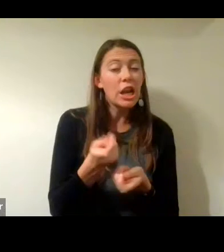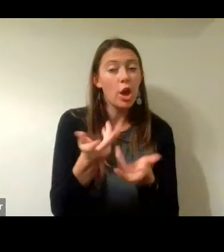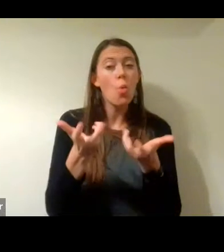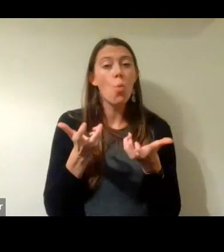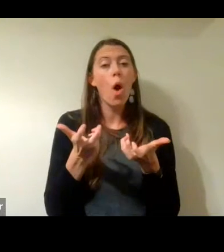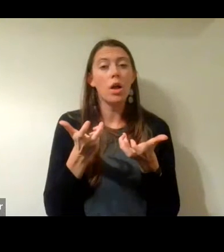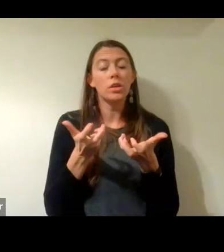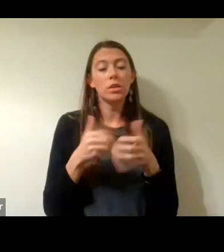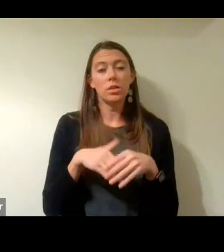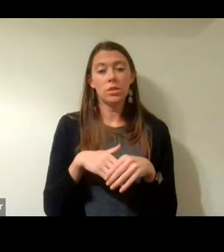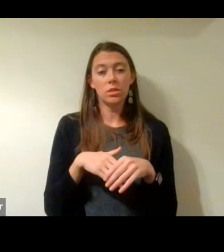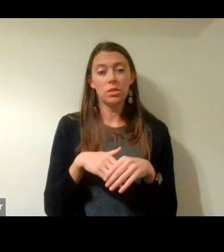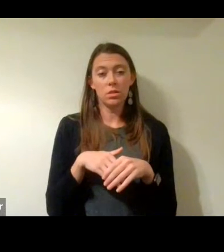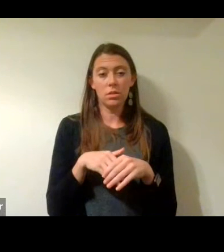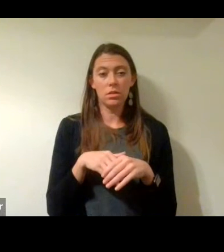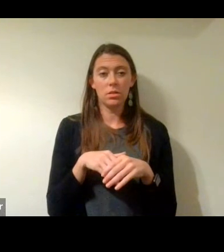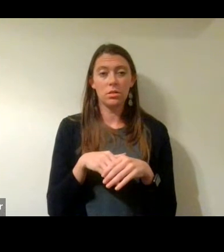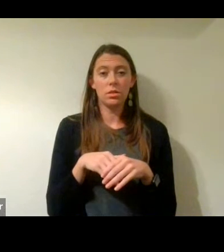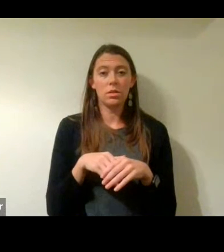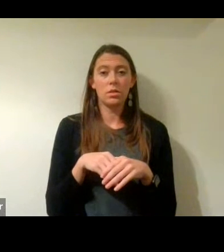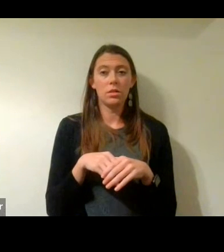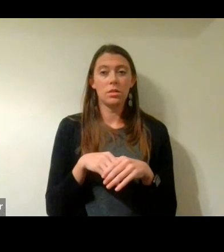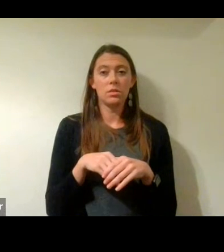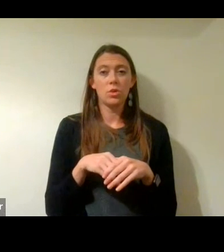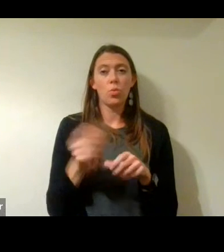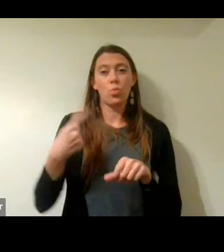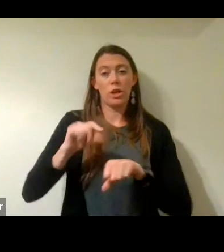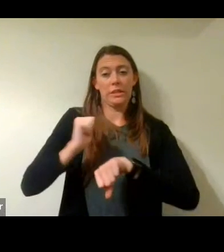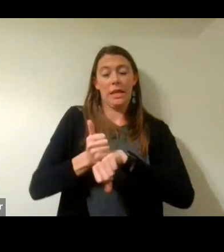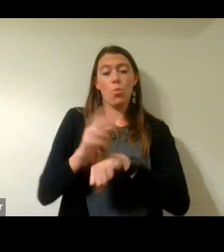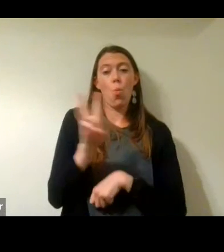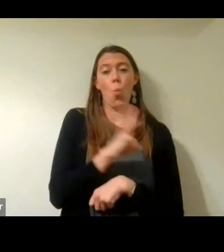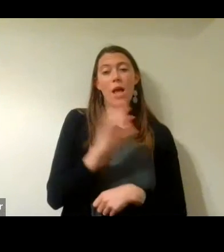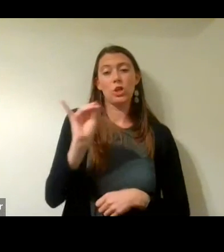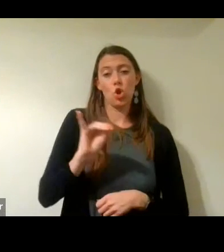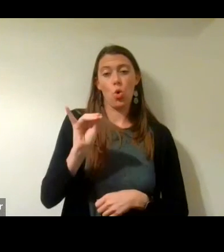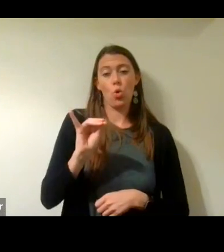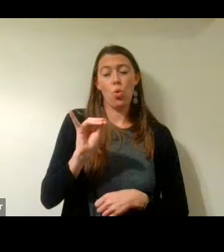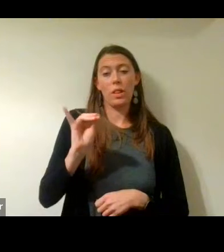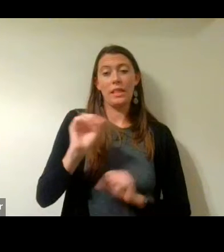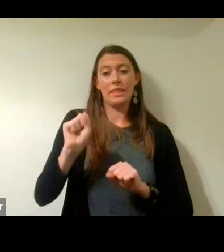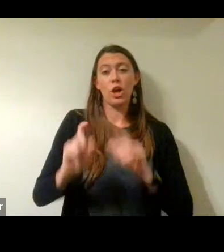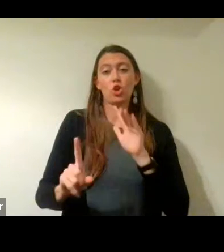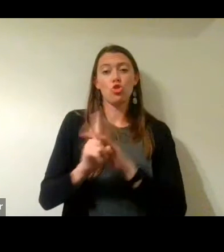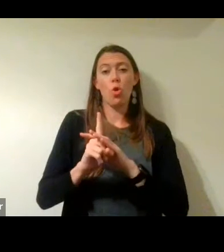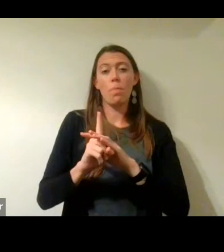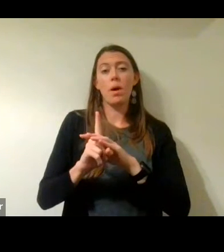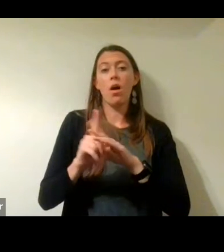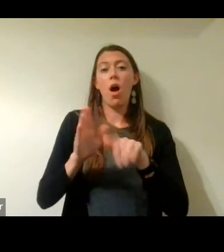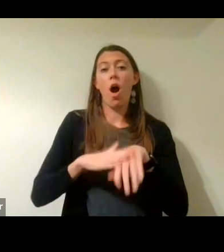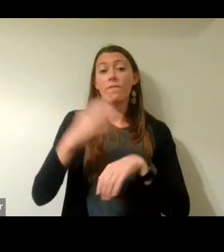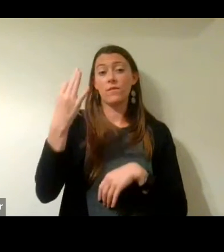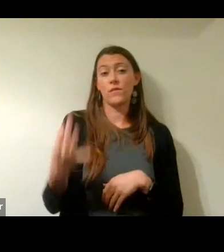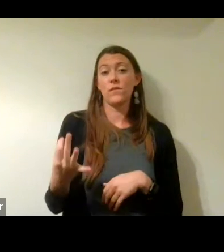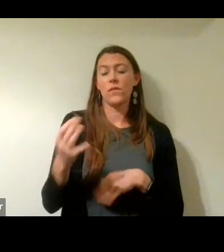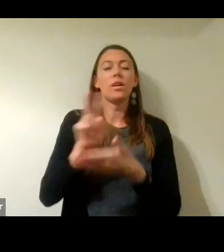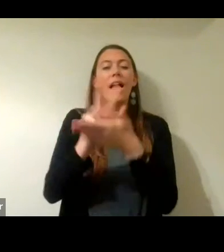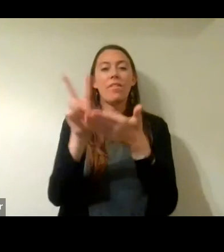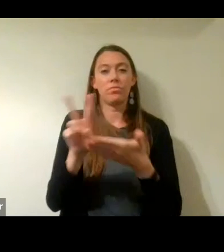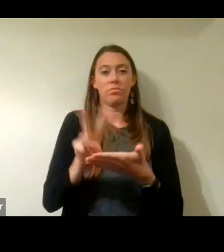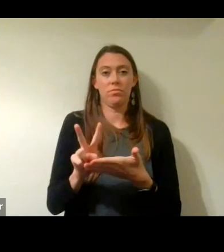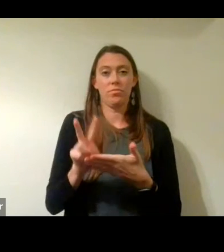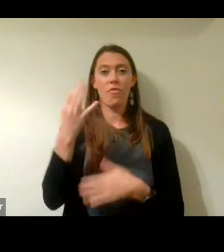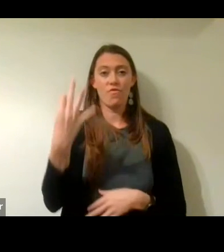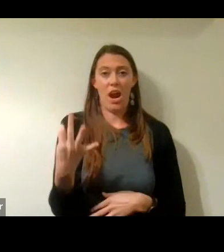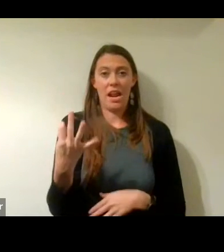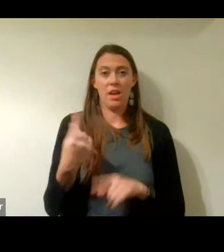a vaccine in West Oakland. They can come on Fridays from 12 to 4, every other Friday on 12 to 4.